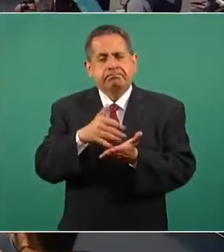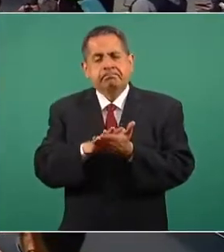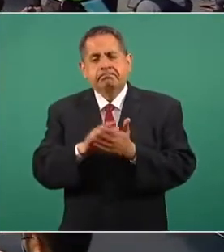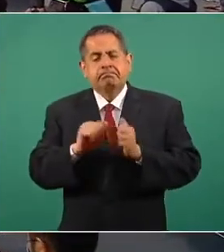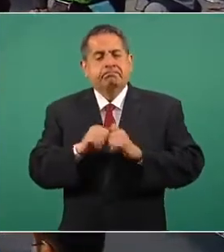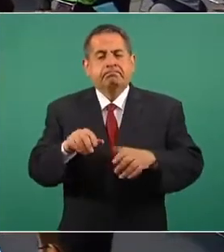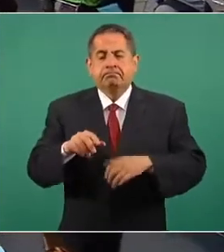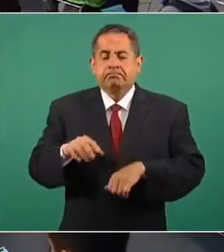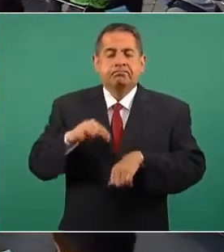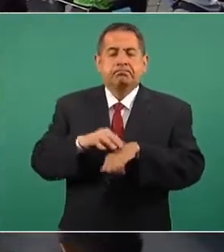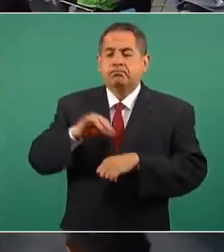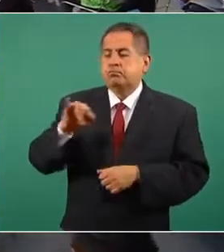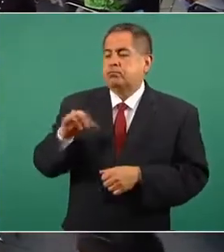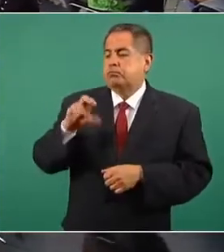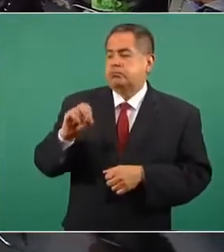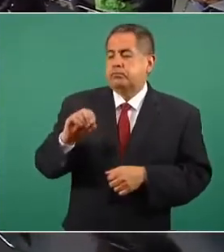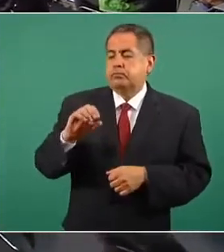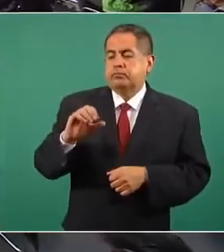Secretary.